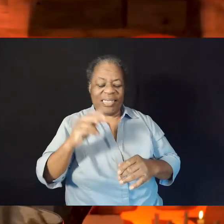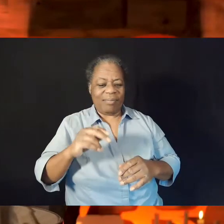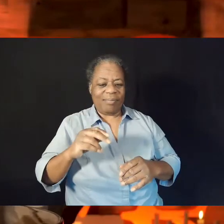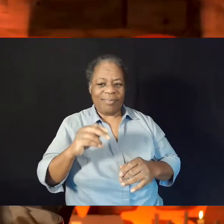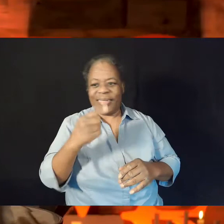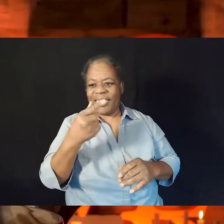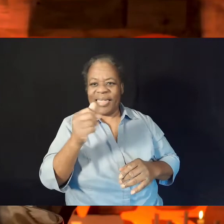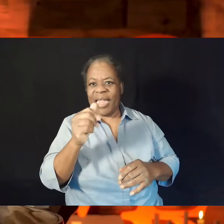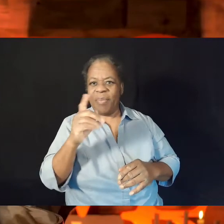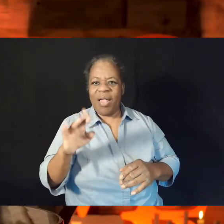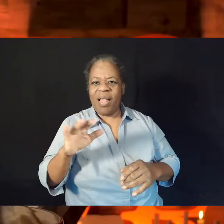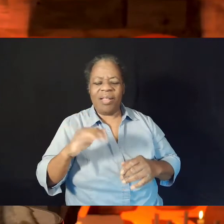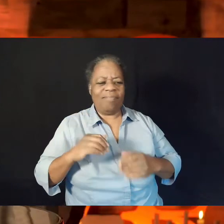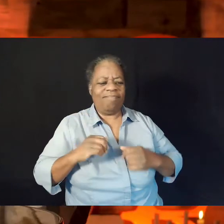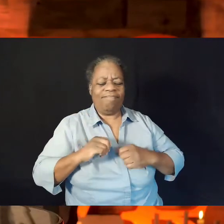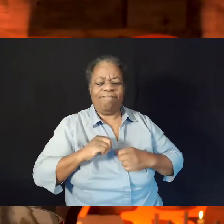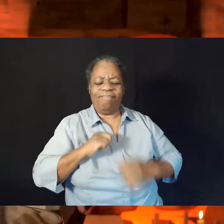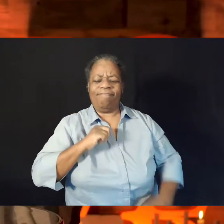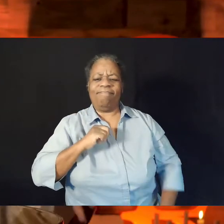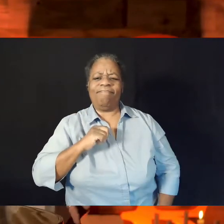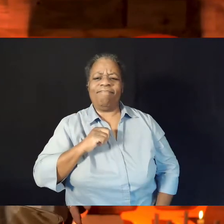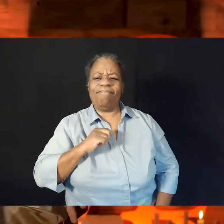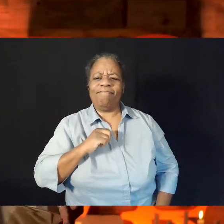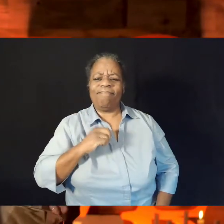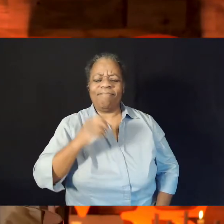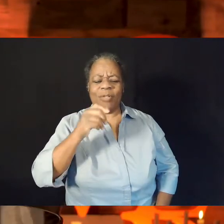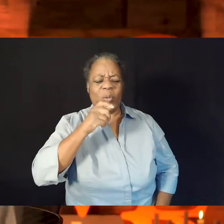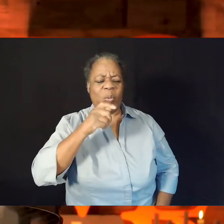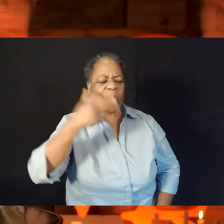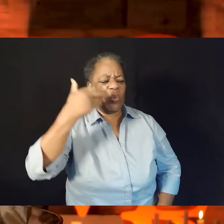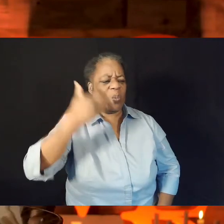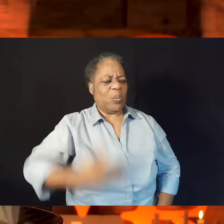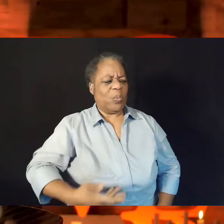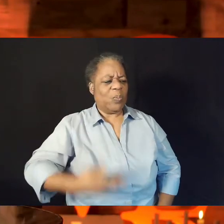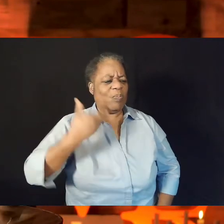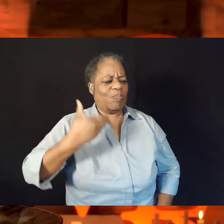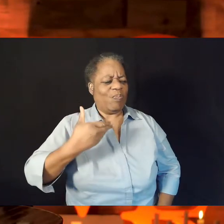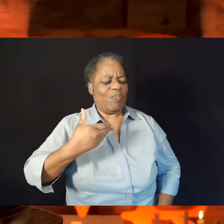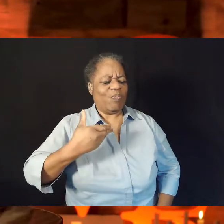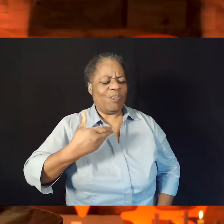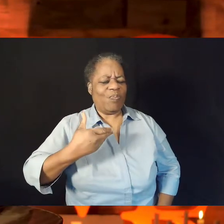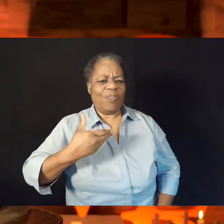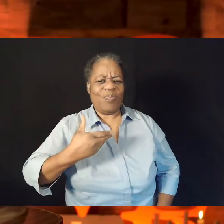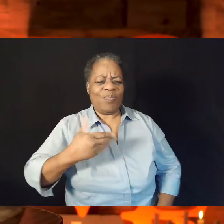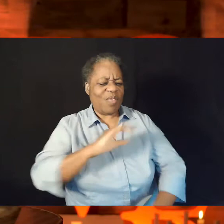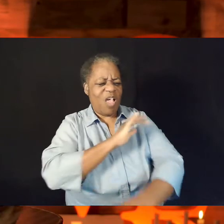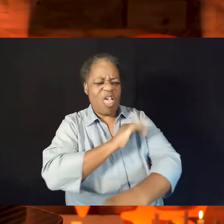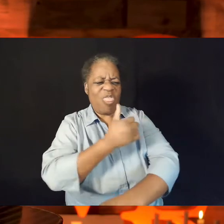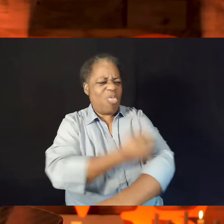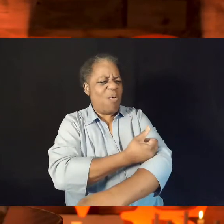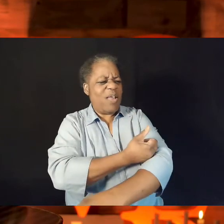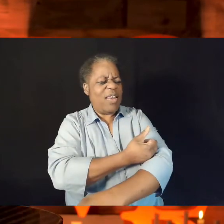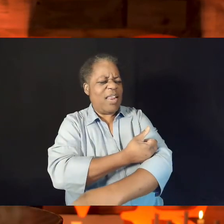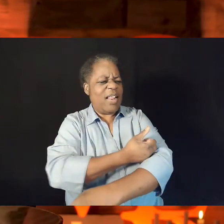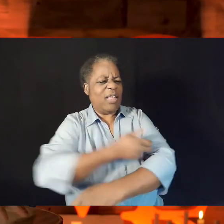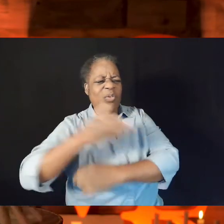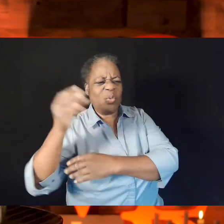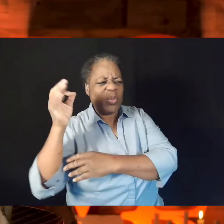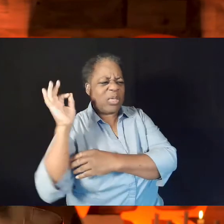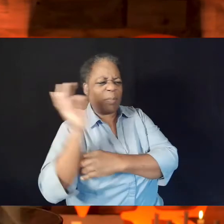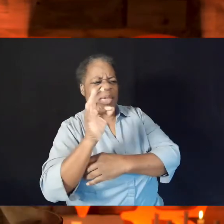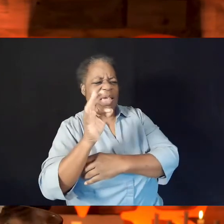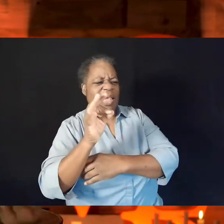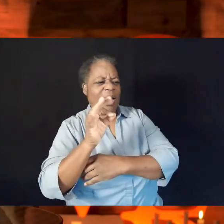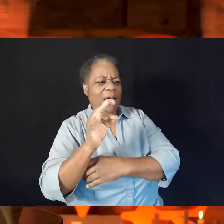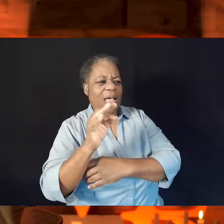He wants Zechariah to know just who he is. He claims his authority to speak by the fact that he stands